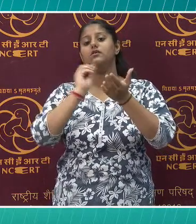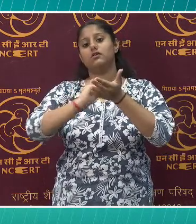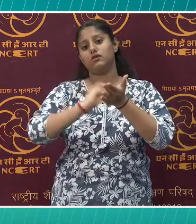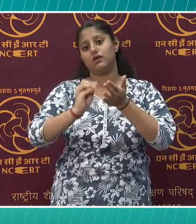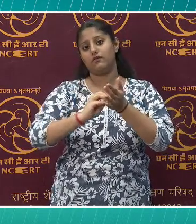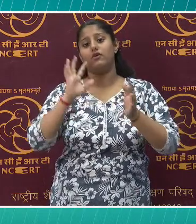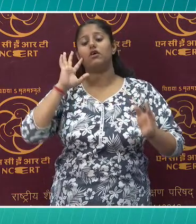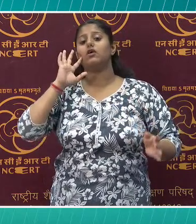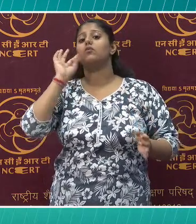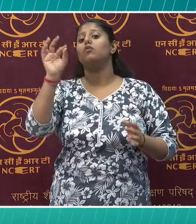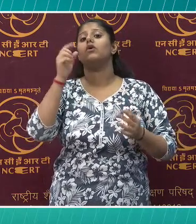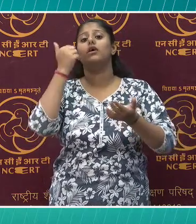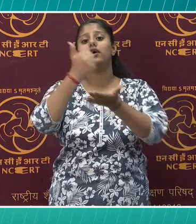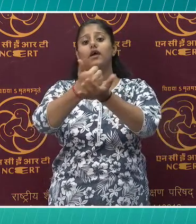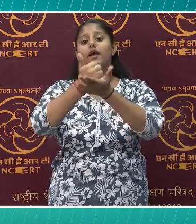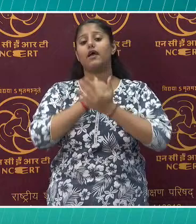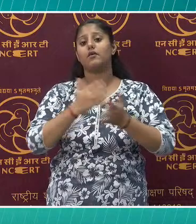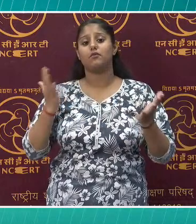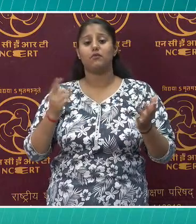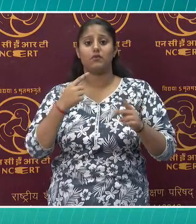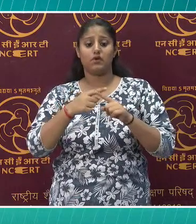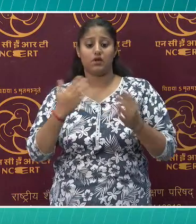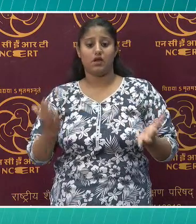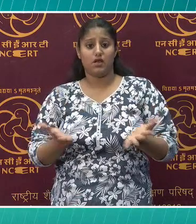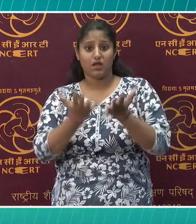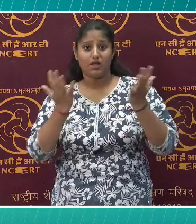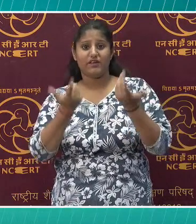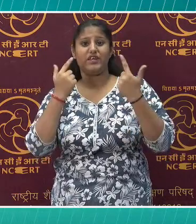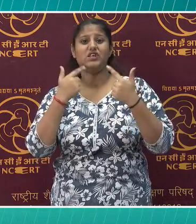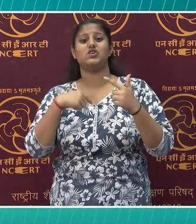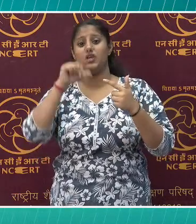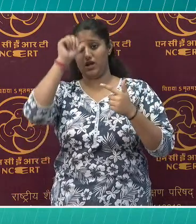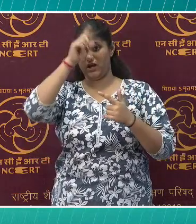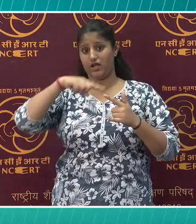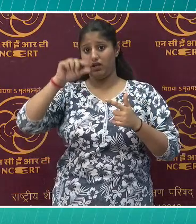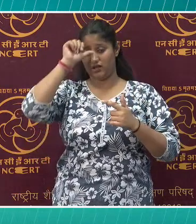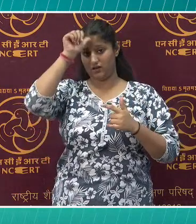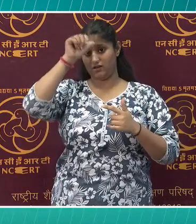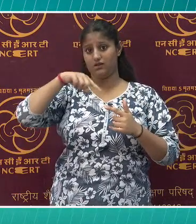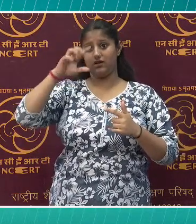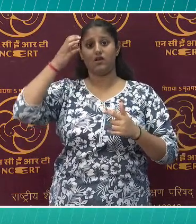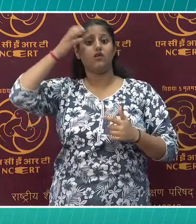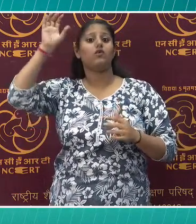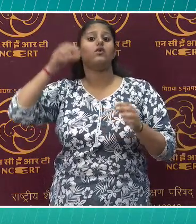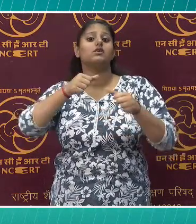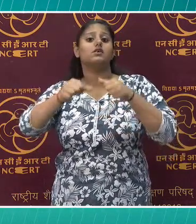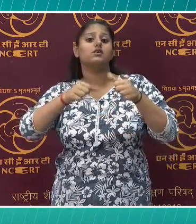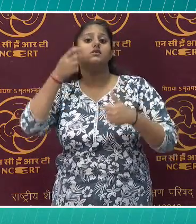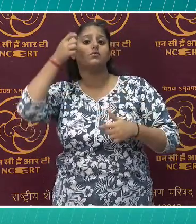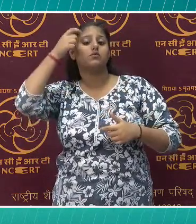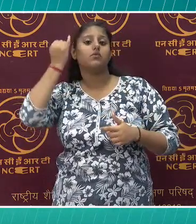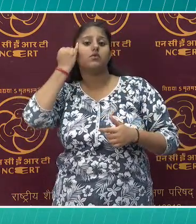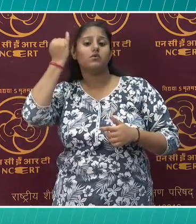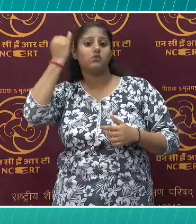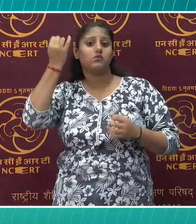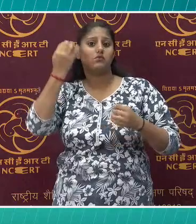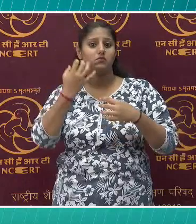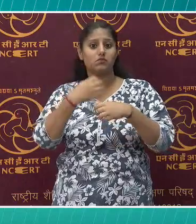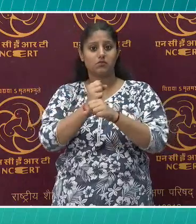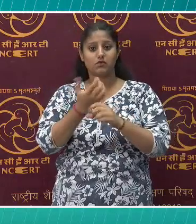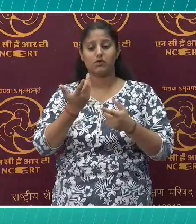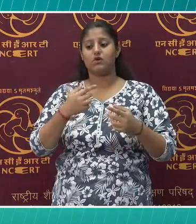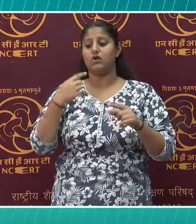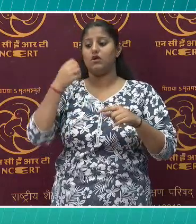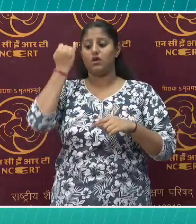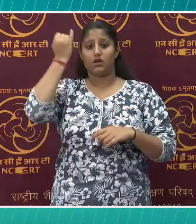help and encourage the children to understand the Indian knowledge system, let them create on their own,